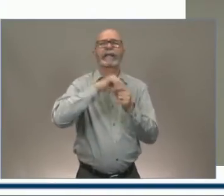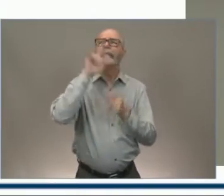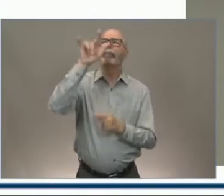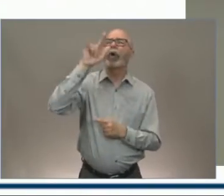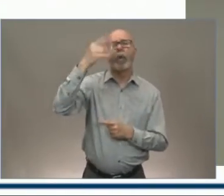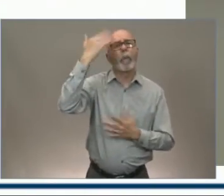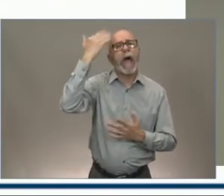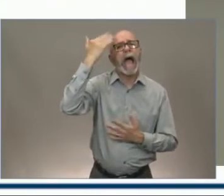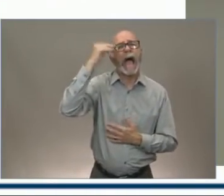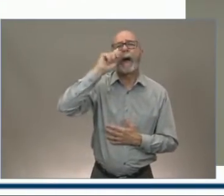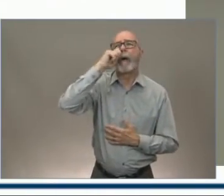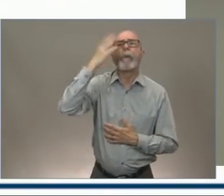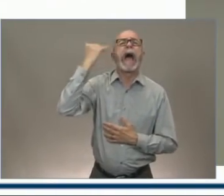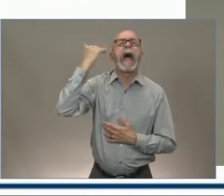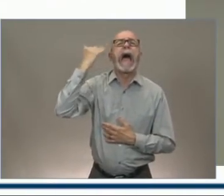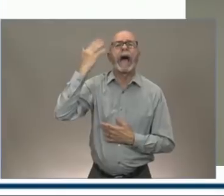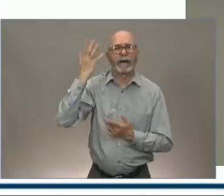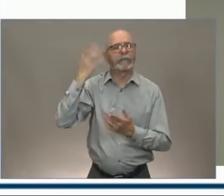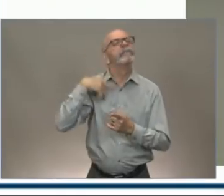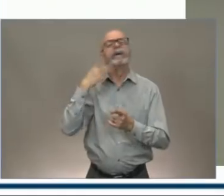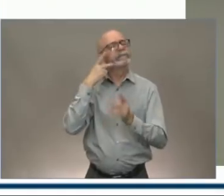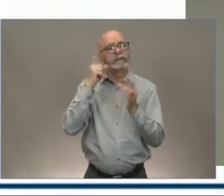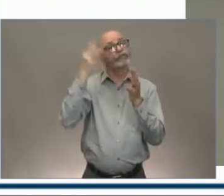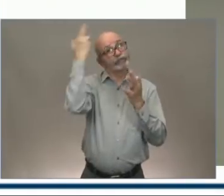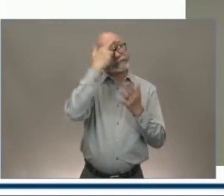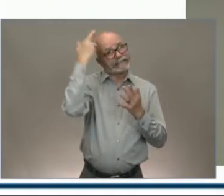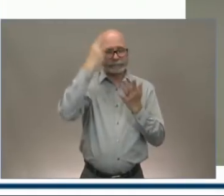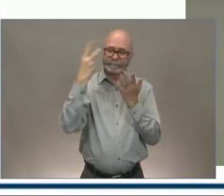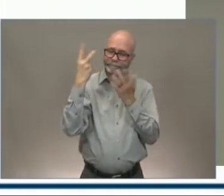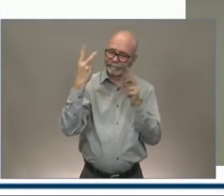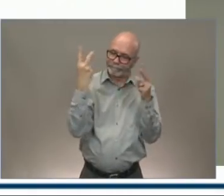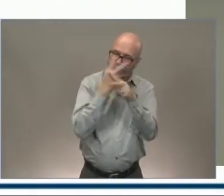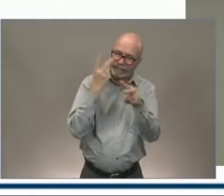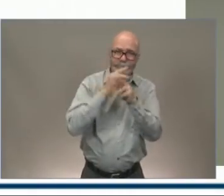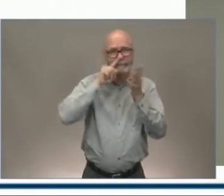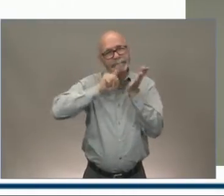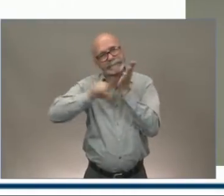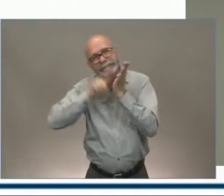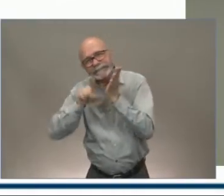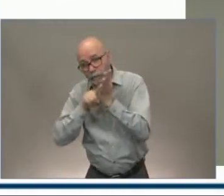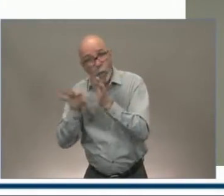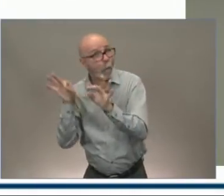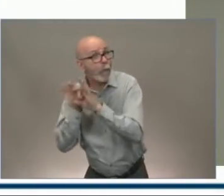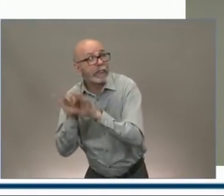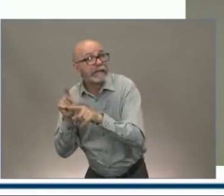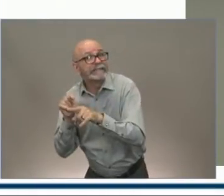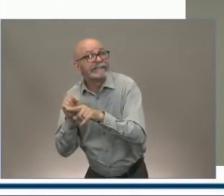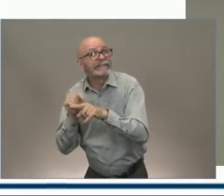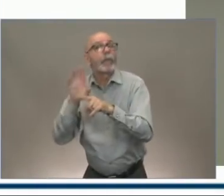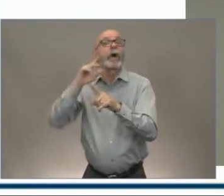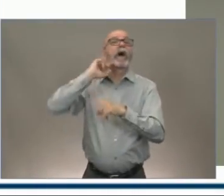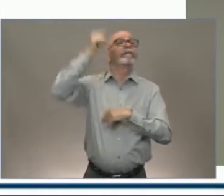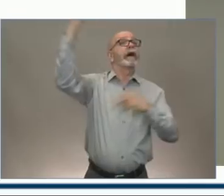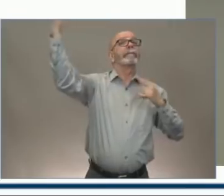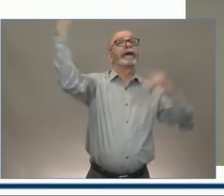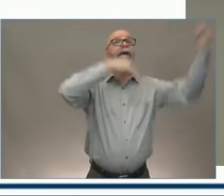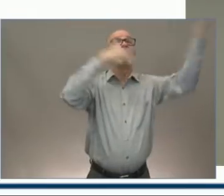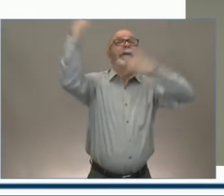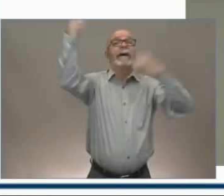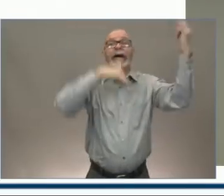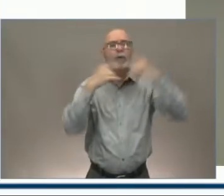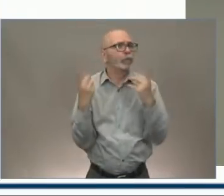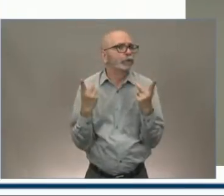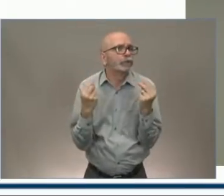how we increase testing at a number of other populations that come into the province, but we're not testing them at the point of